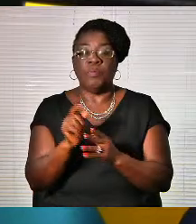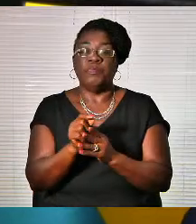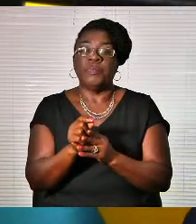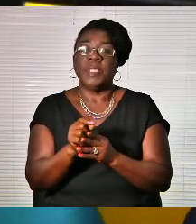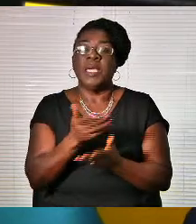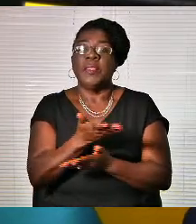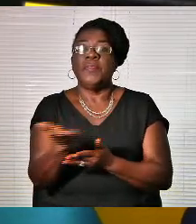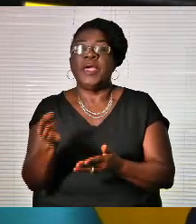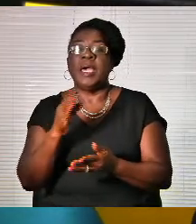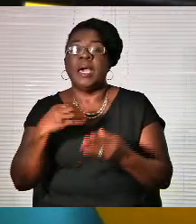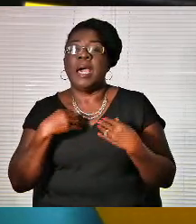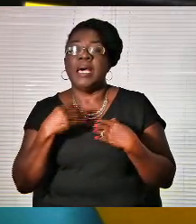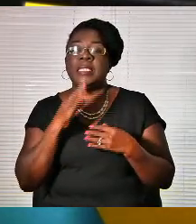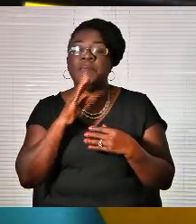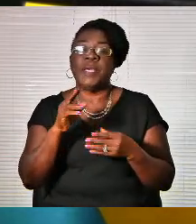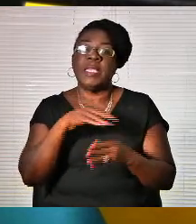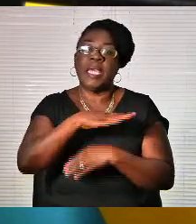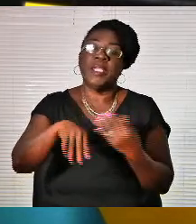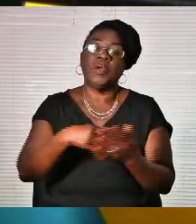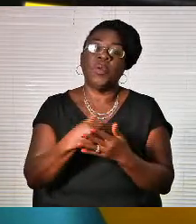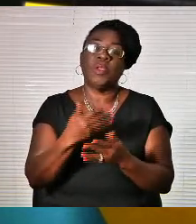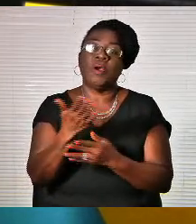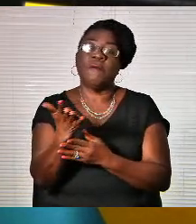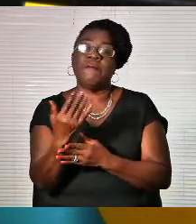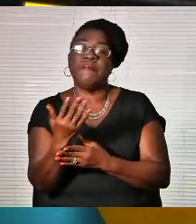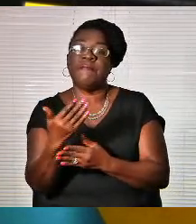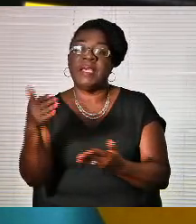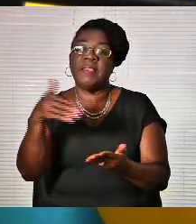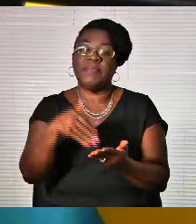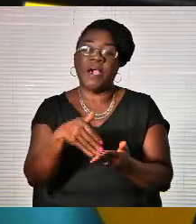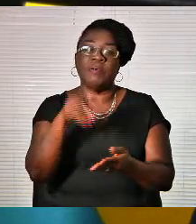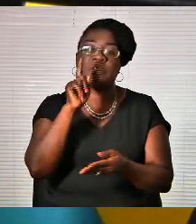There has been a total of